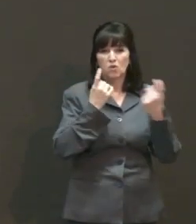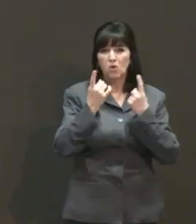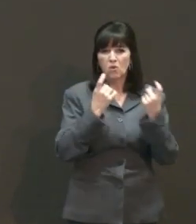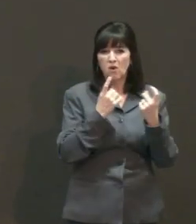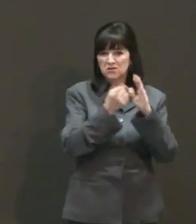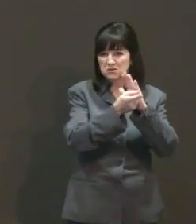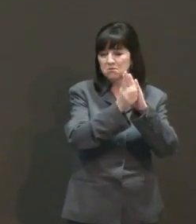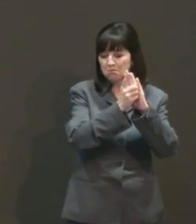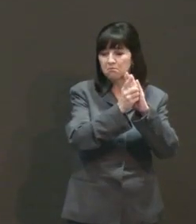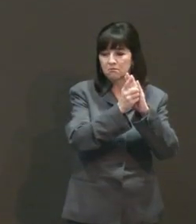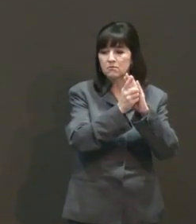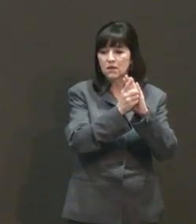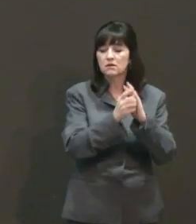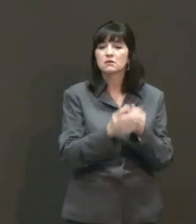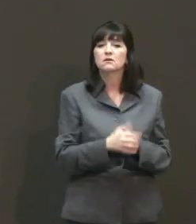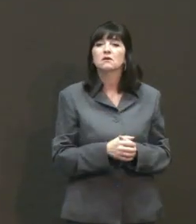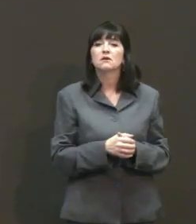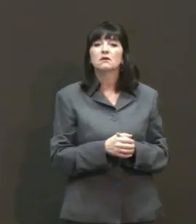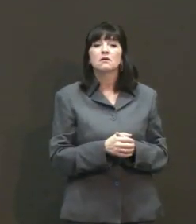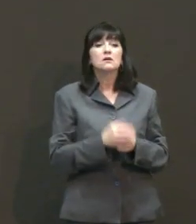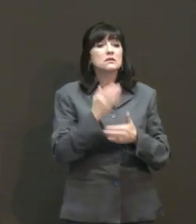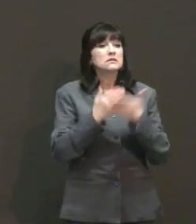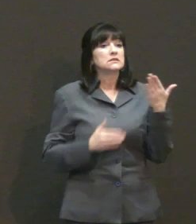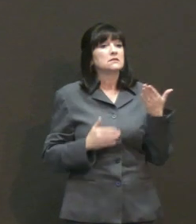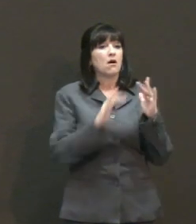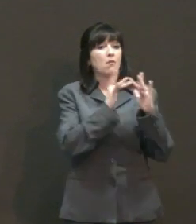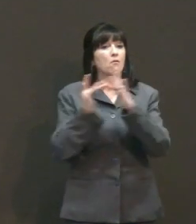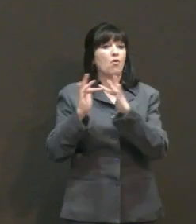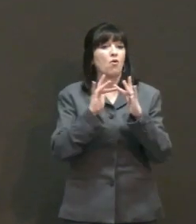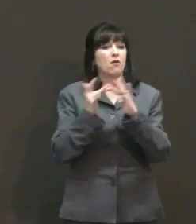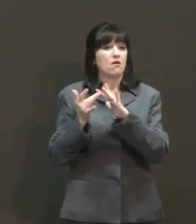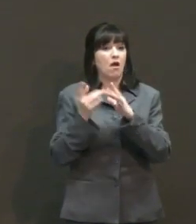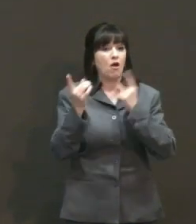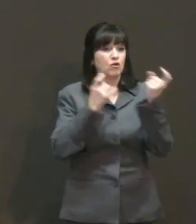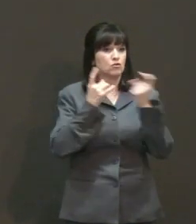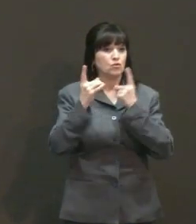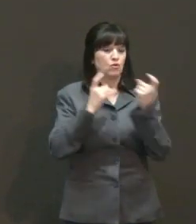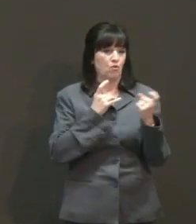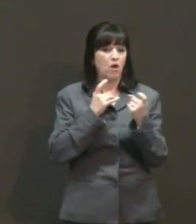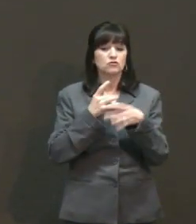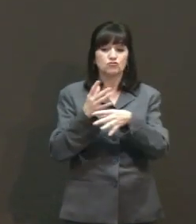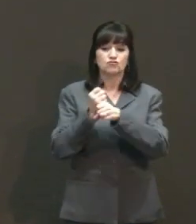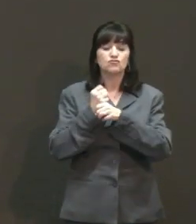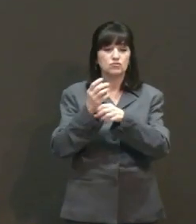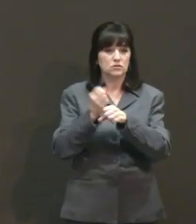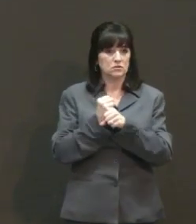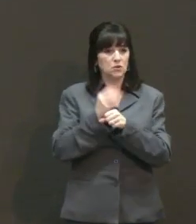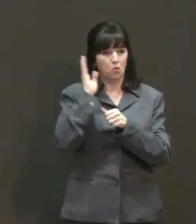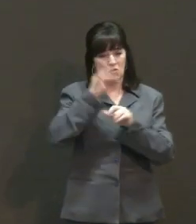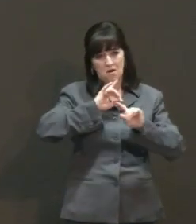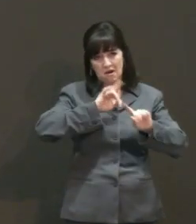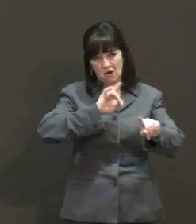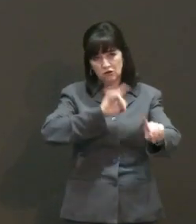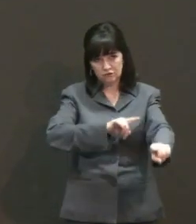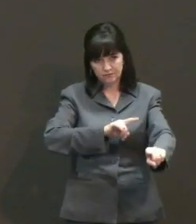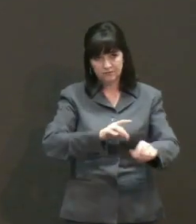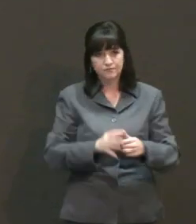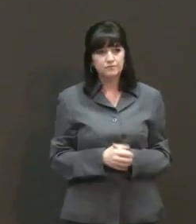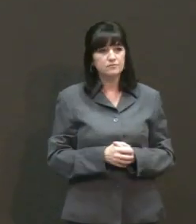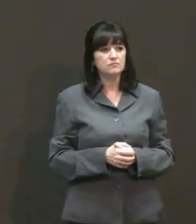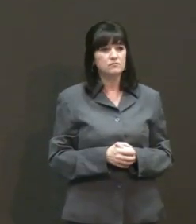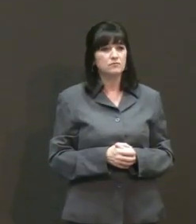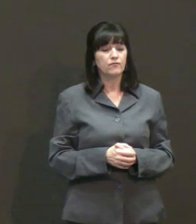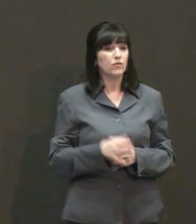and we've taken some questions online that we'll address as well. First, I'd just like to